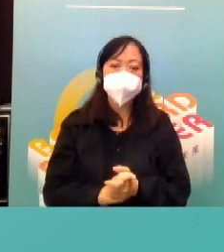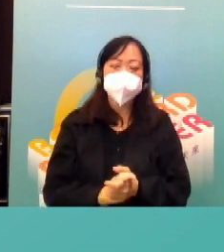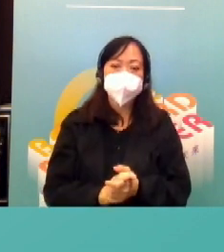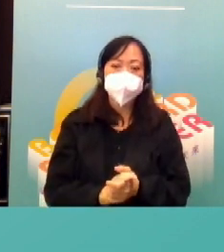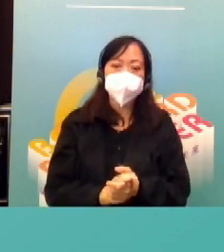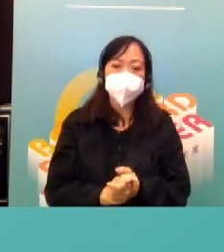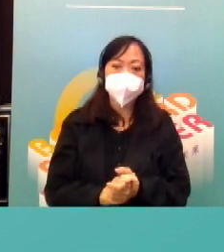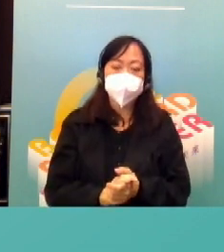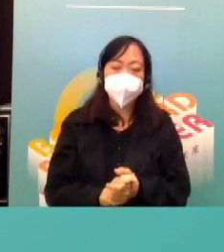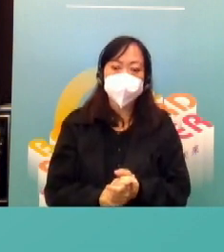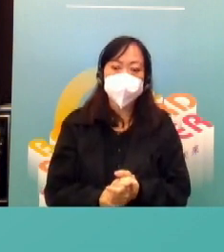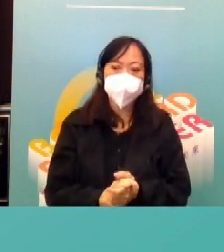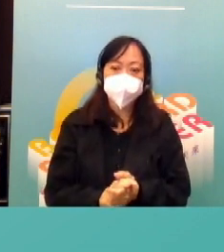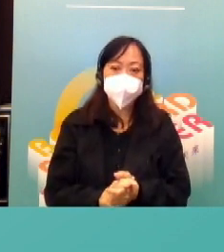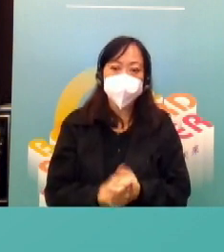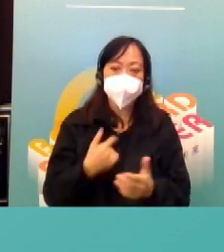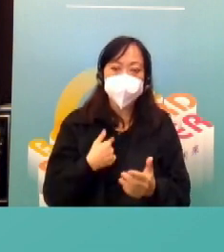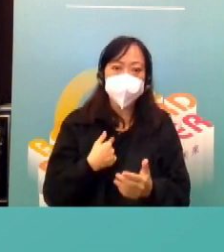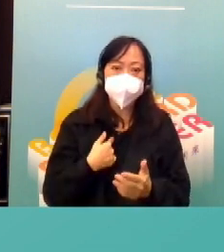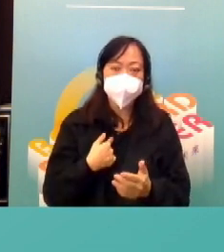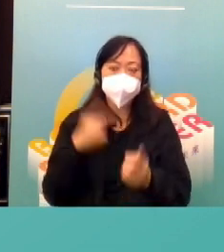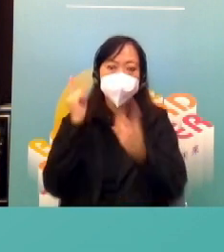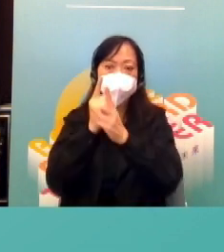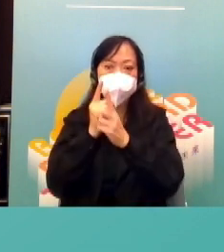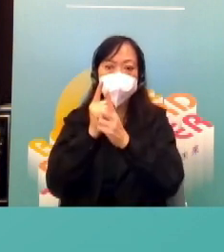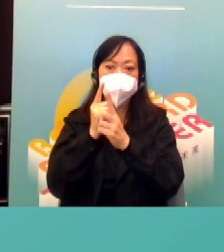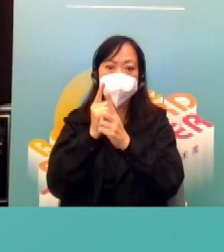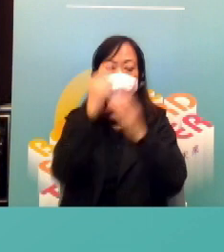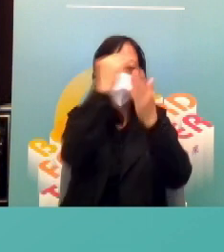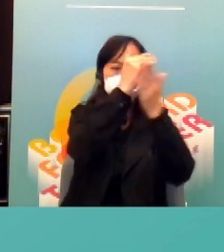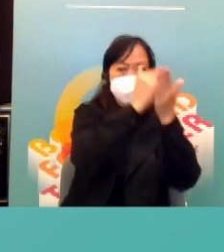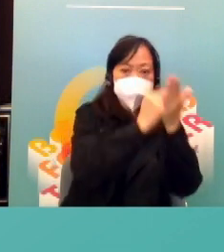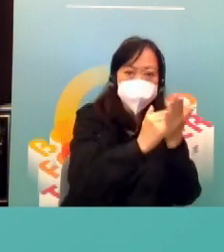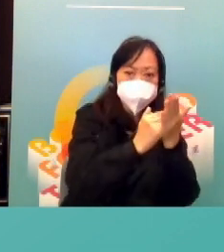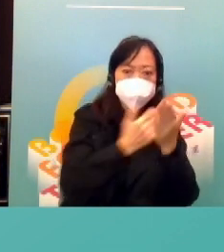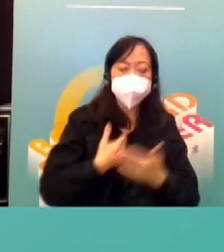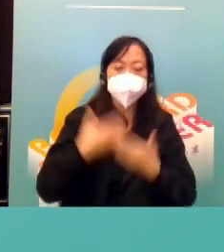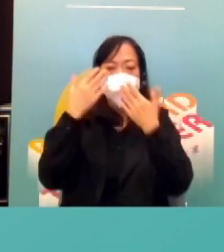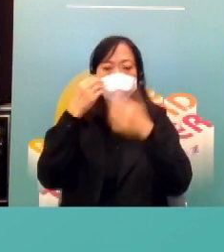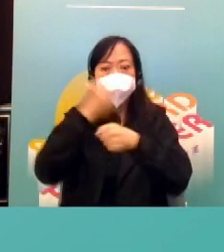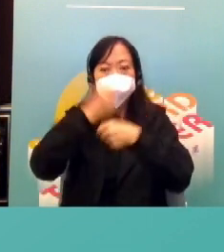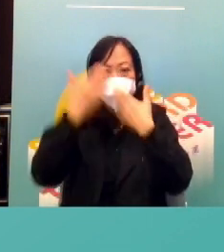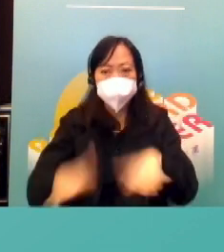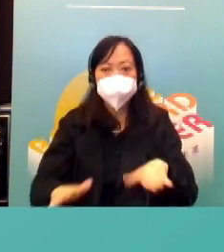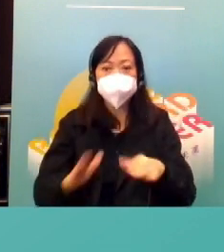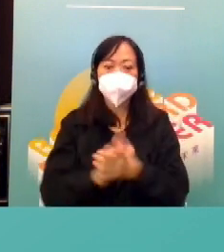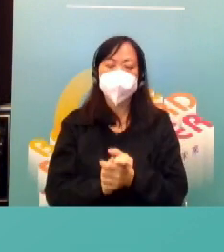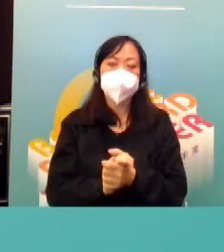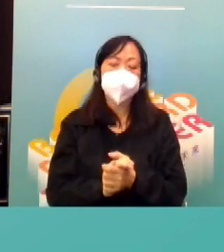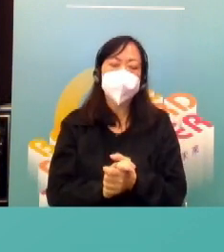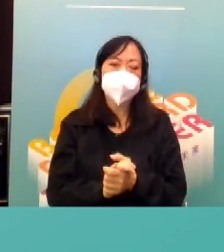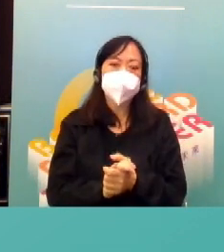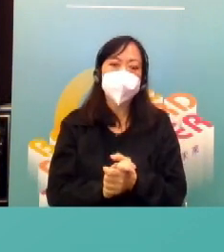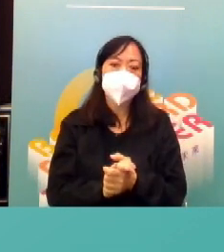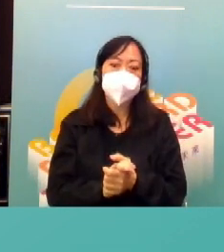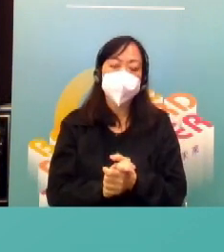budget, and they pay irrespective of what is achieved. And this is in contrast to where a payer is paying for